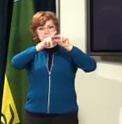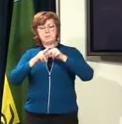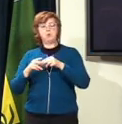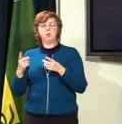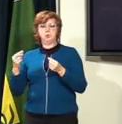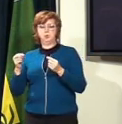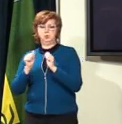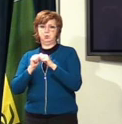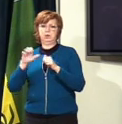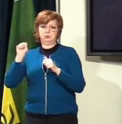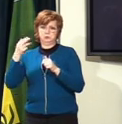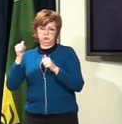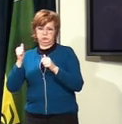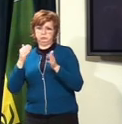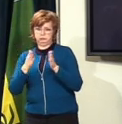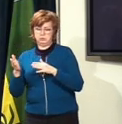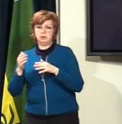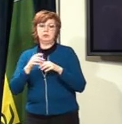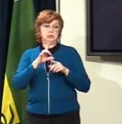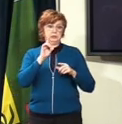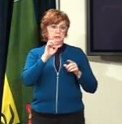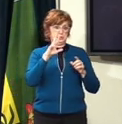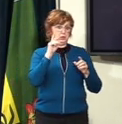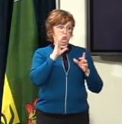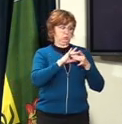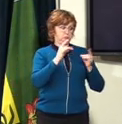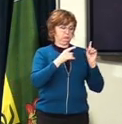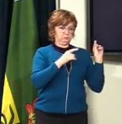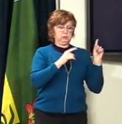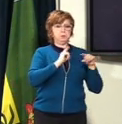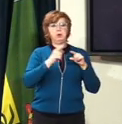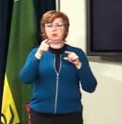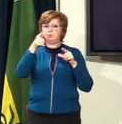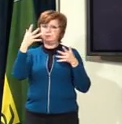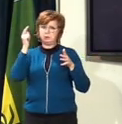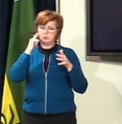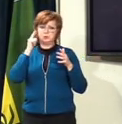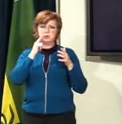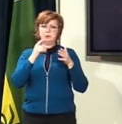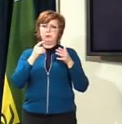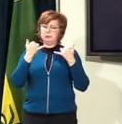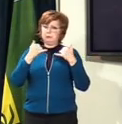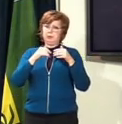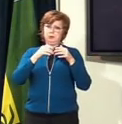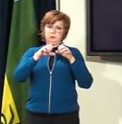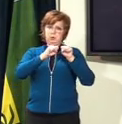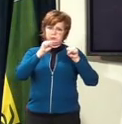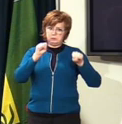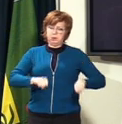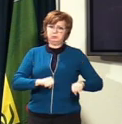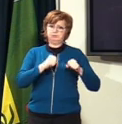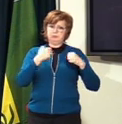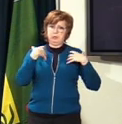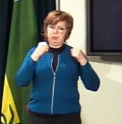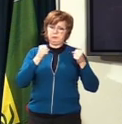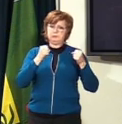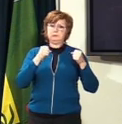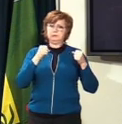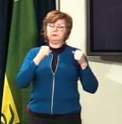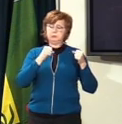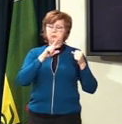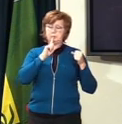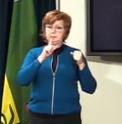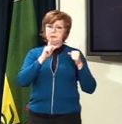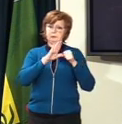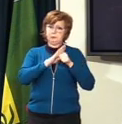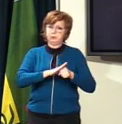first. You've already heard publicly that the pressures in our system are intense, and that is absolutely true. Teams are under intense pressure